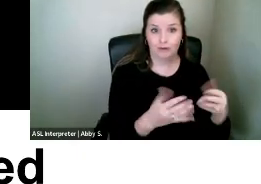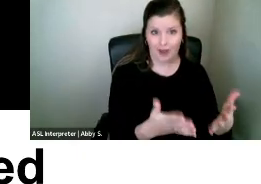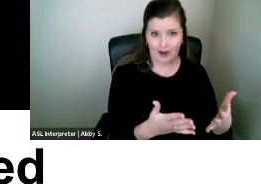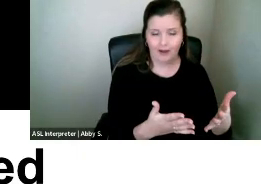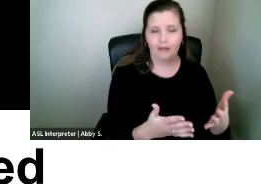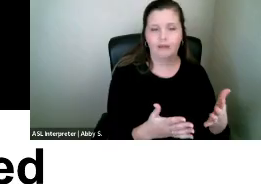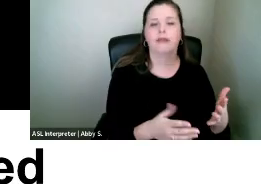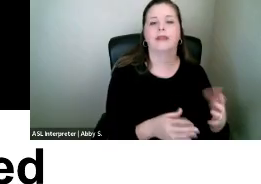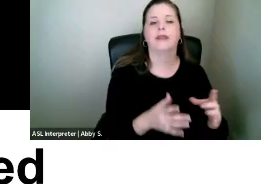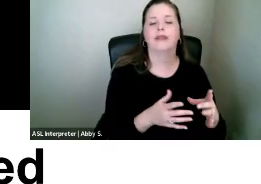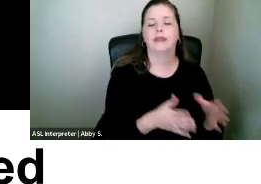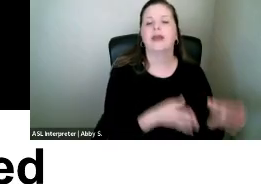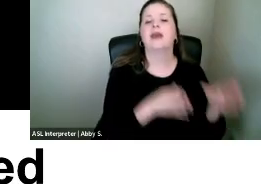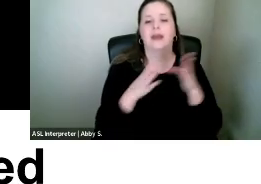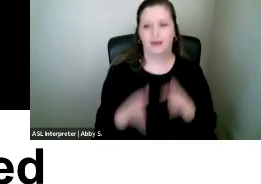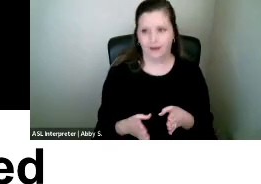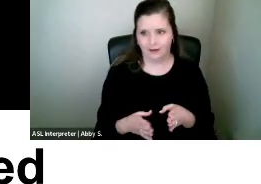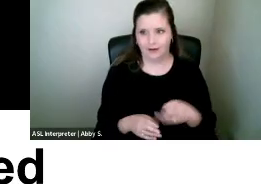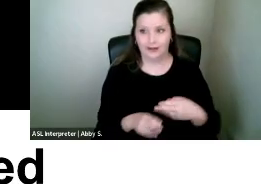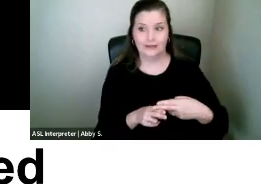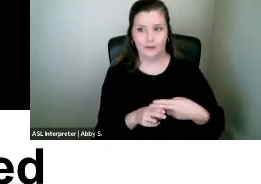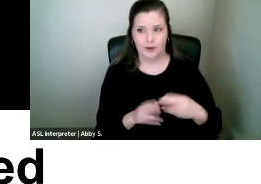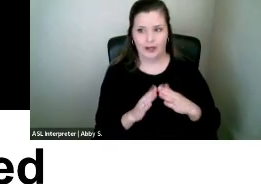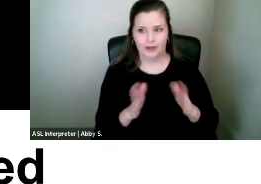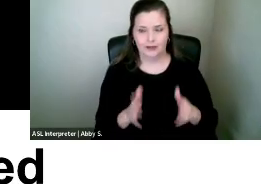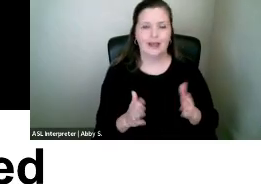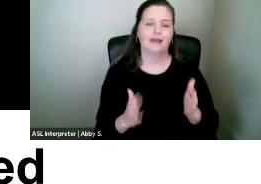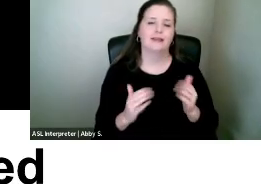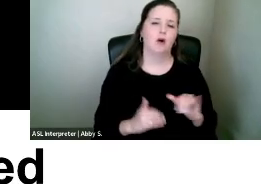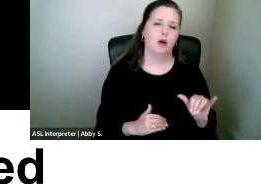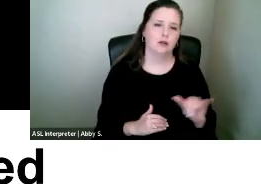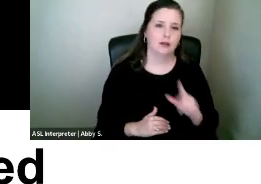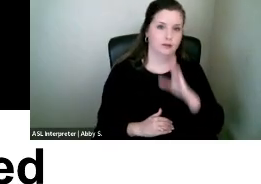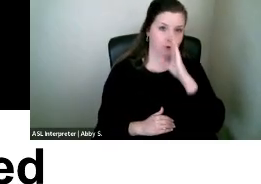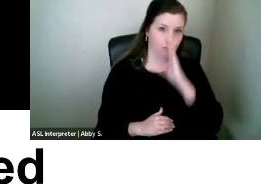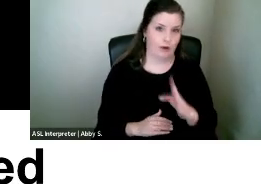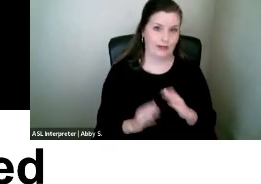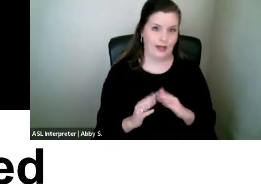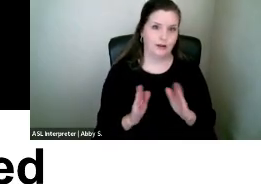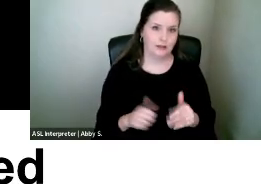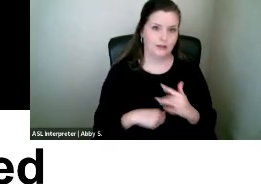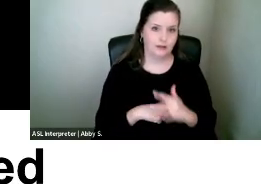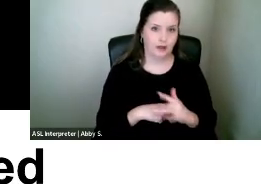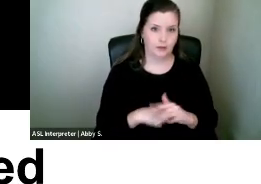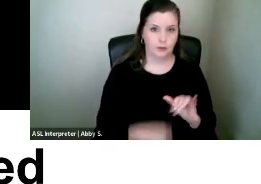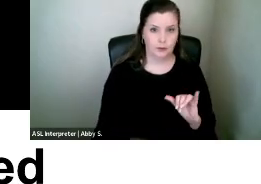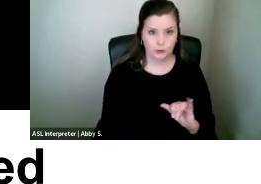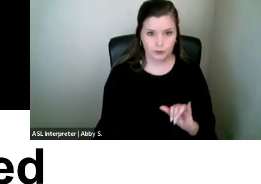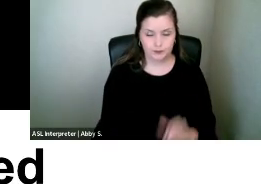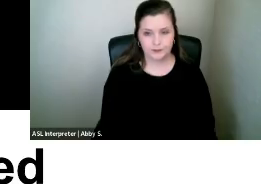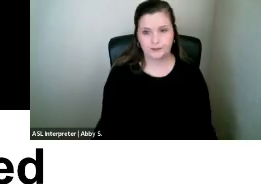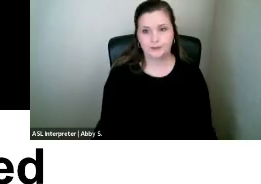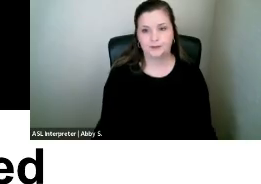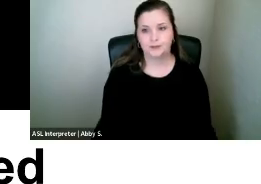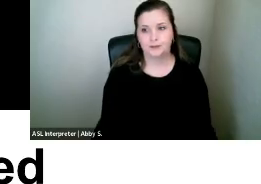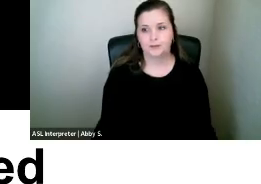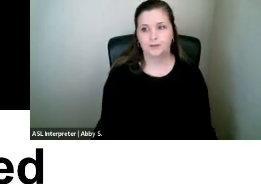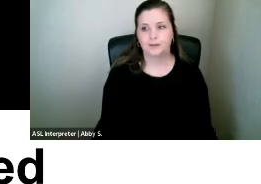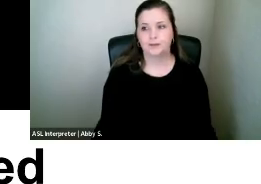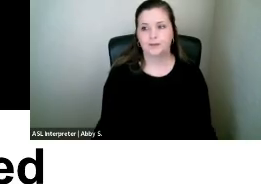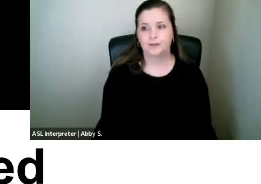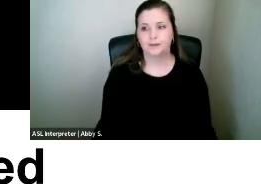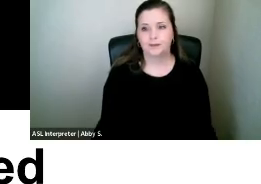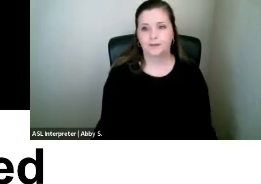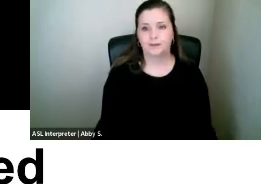And then there's also the direct housing that also is available. And for direct housing, FEMA may provide